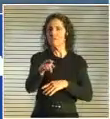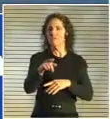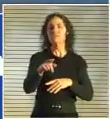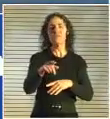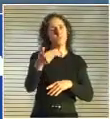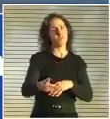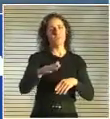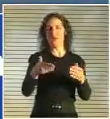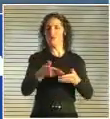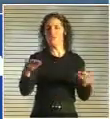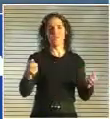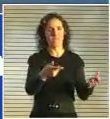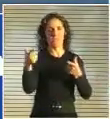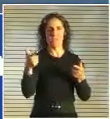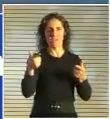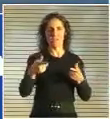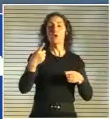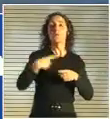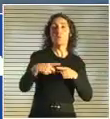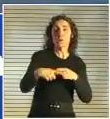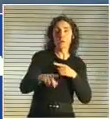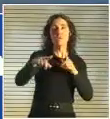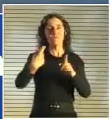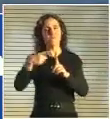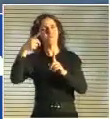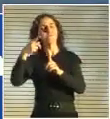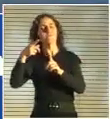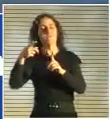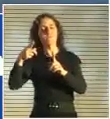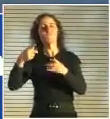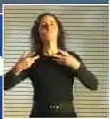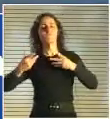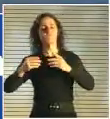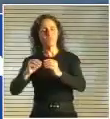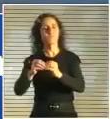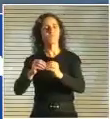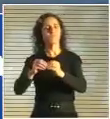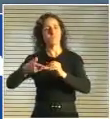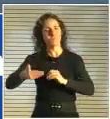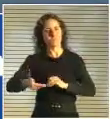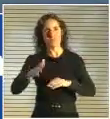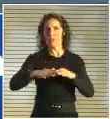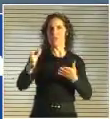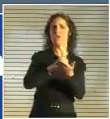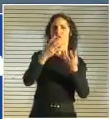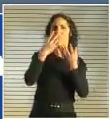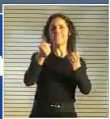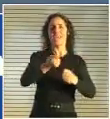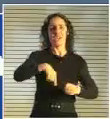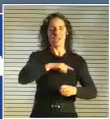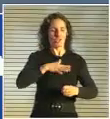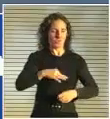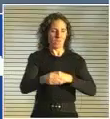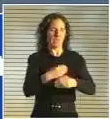mission is very important as well, so that everyone knows what are we set out to do and how can we contribute. And finally, I think joint efforts can